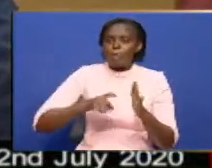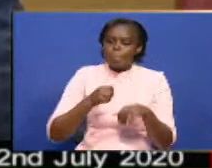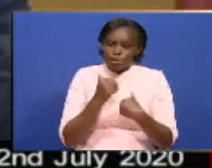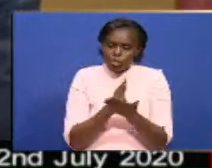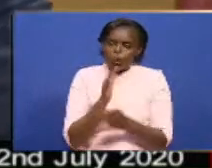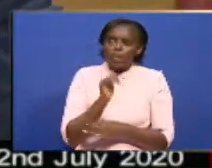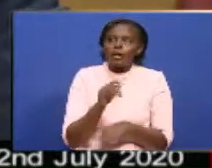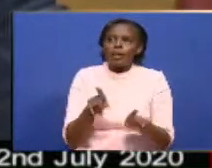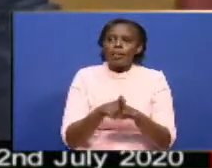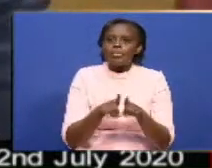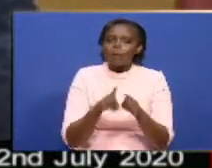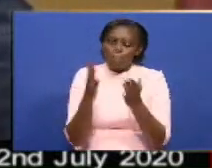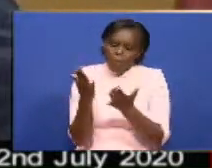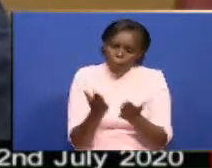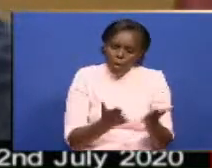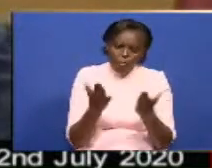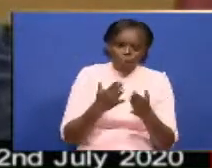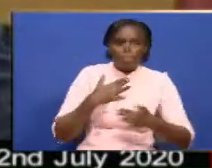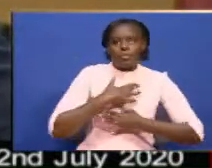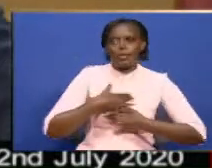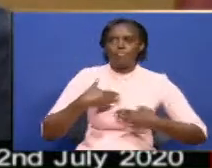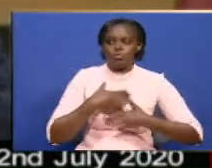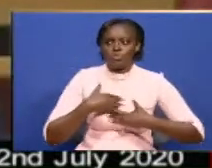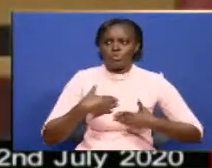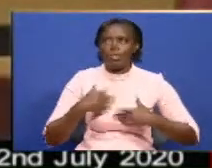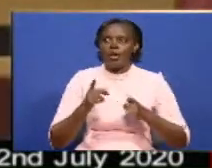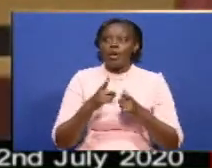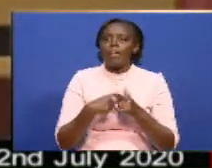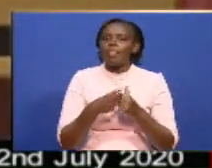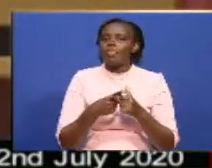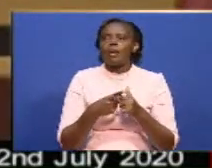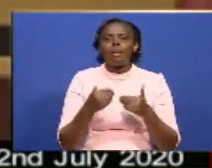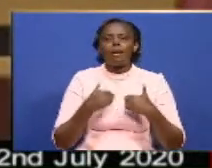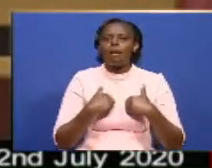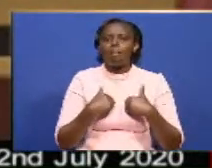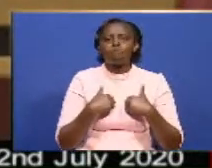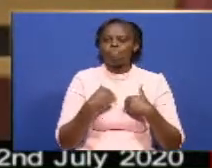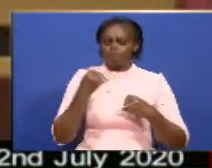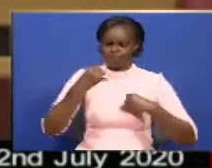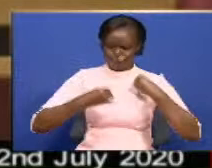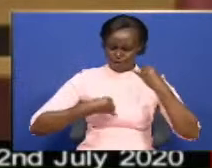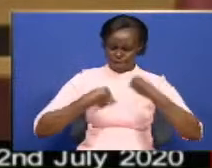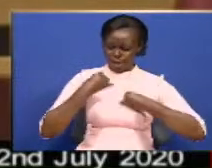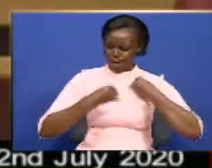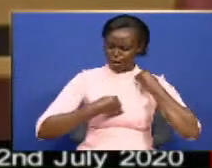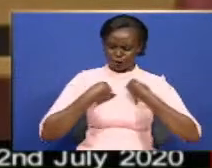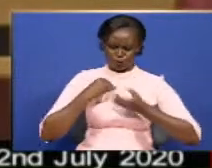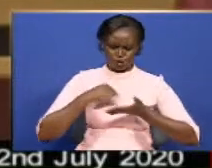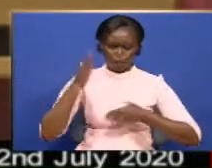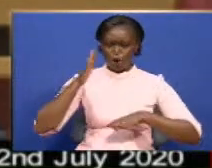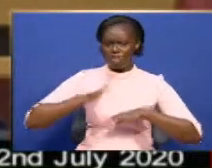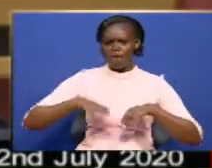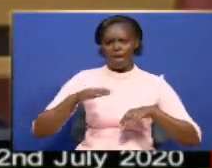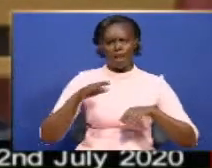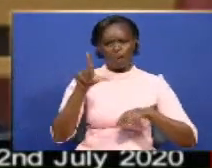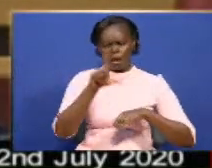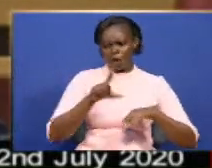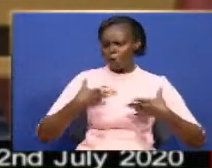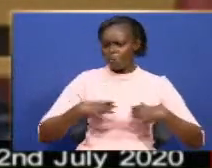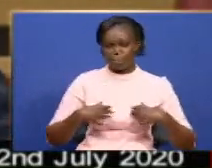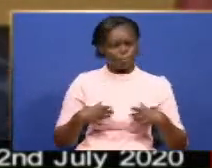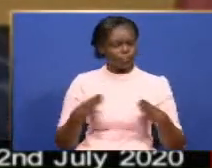that even as we accommodate refugees, then they don't appear to be enjoying more than our own people, because to me that would be sending the wrong